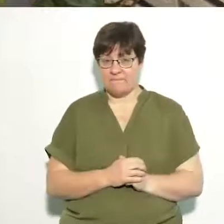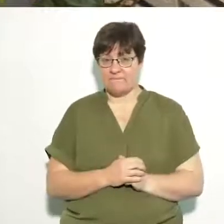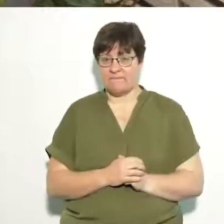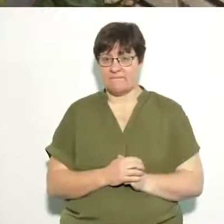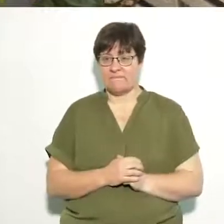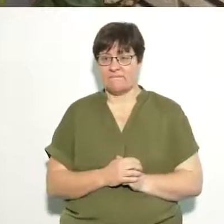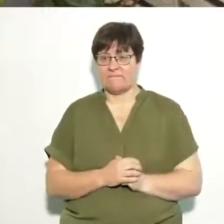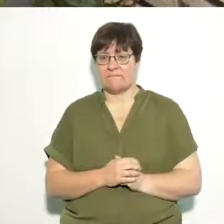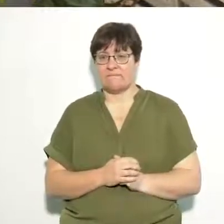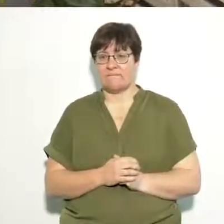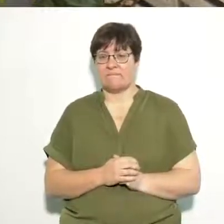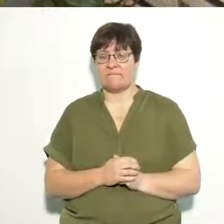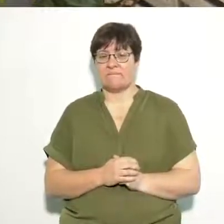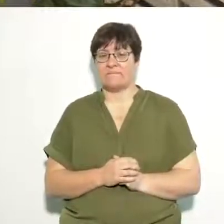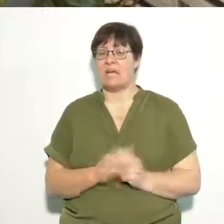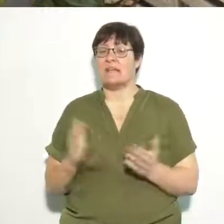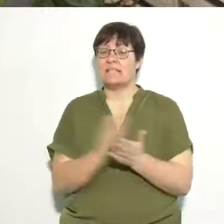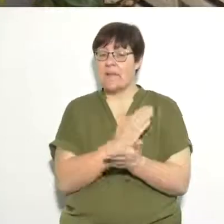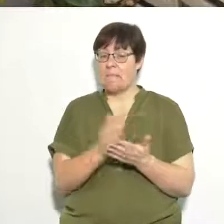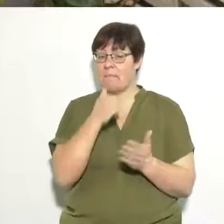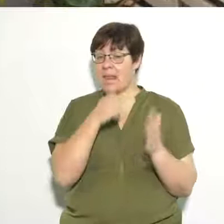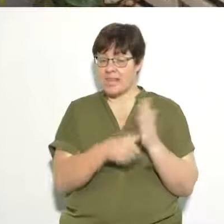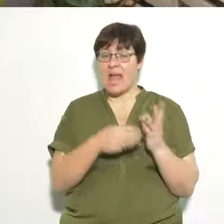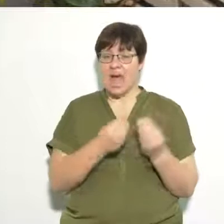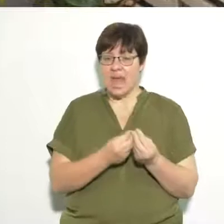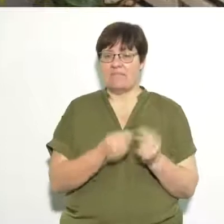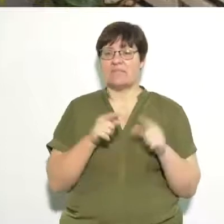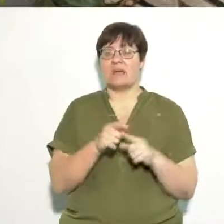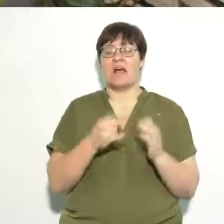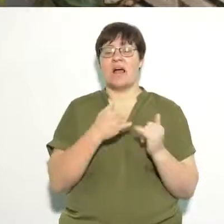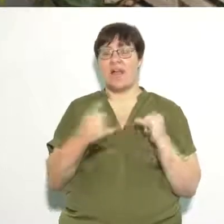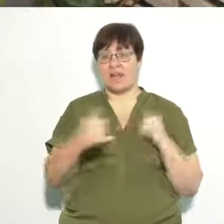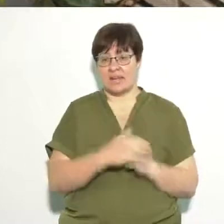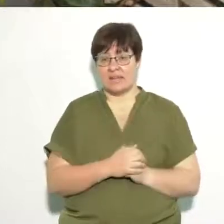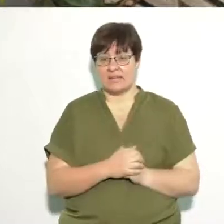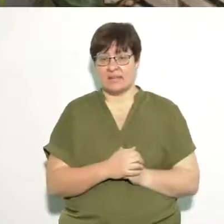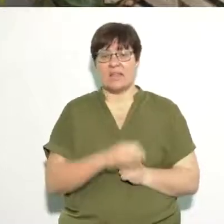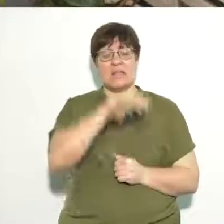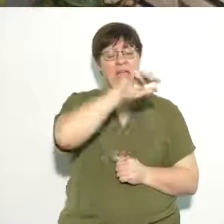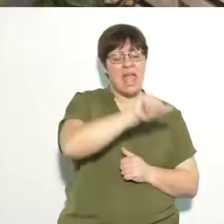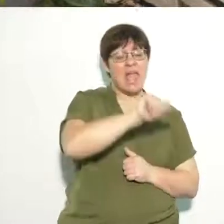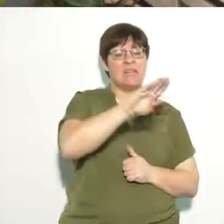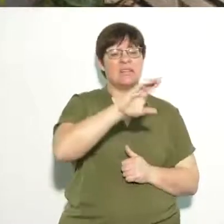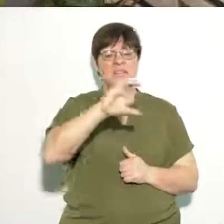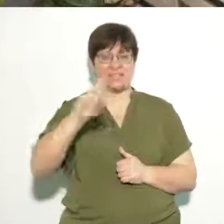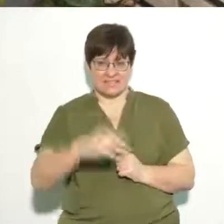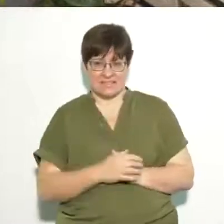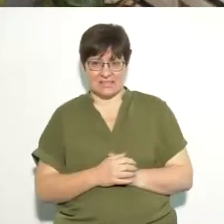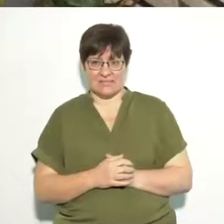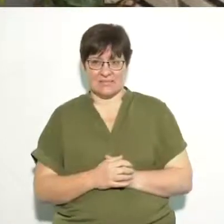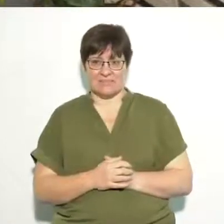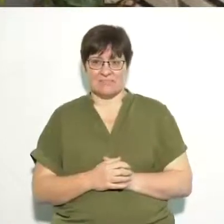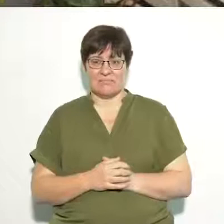Some letters also have symmetrical lines. As you can see, Y has